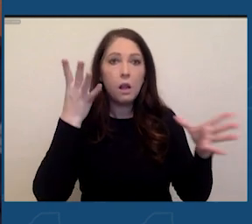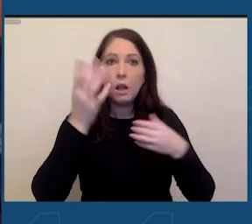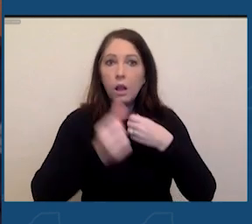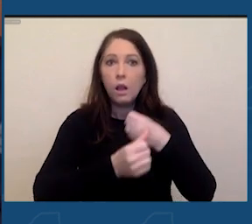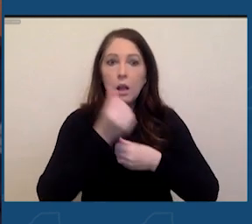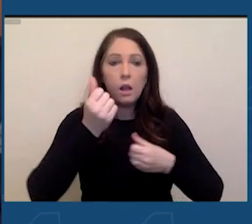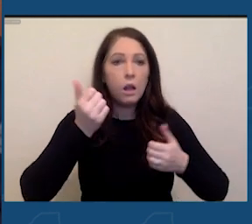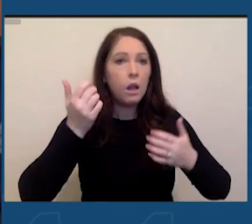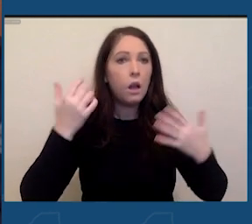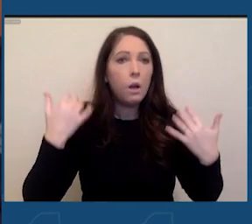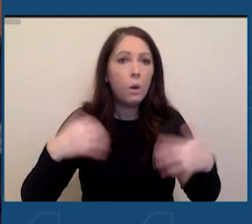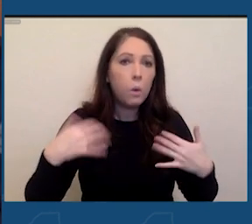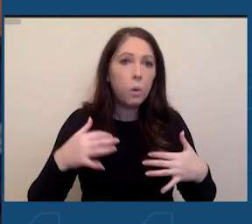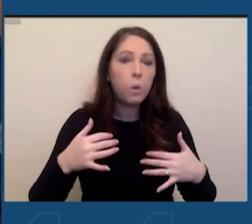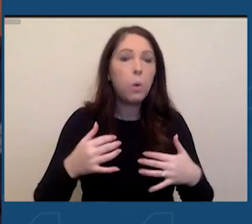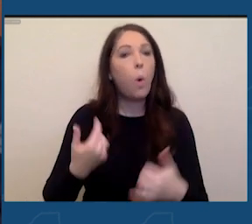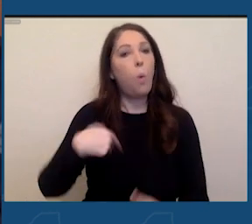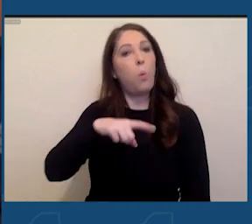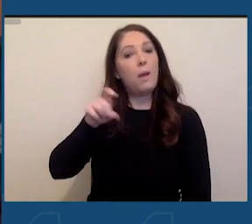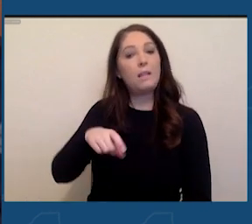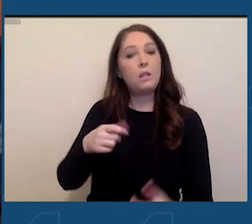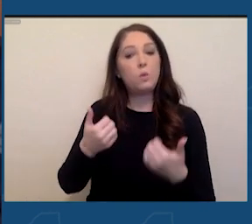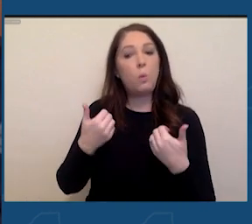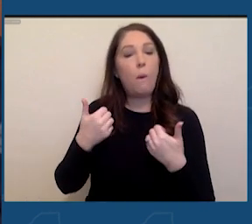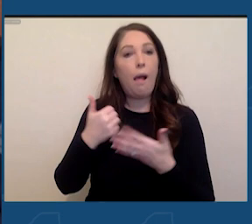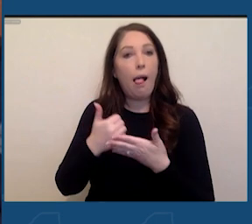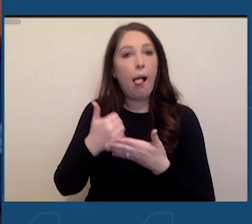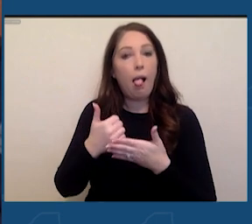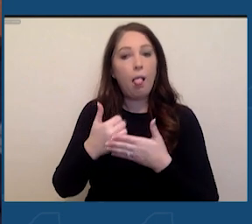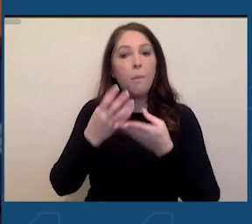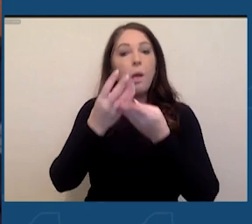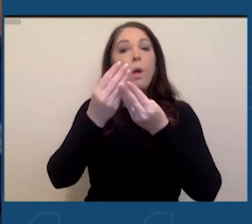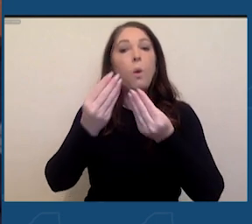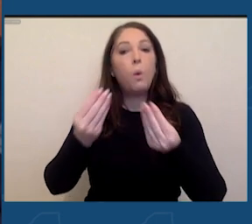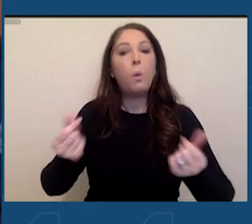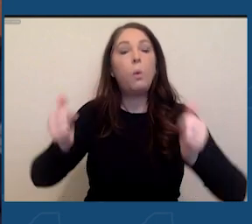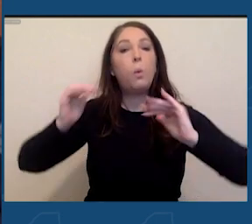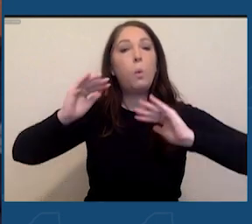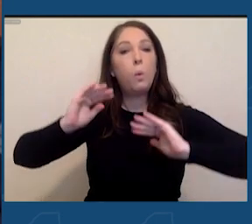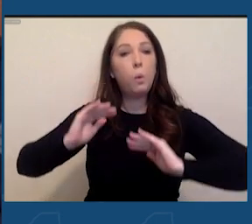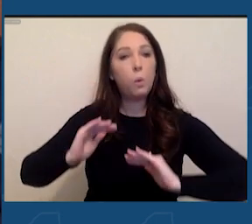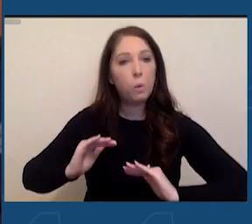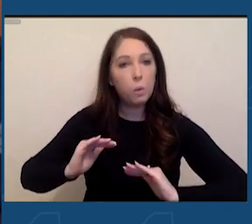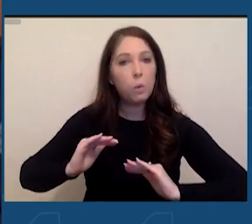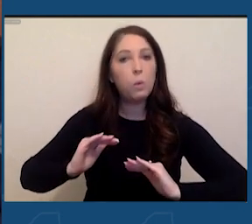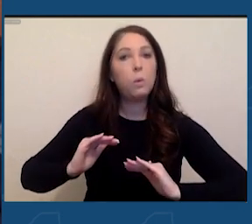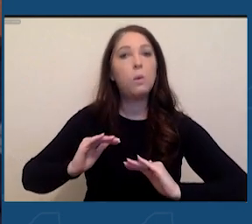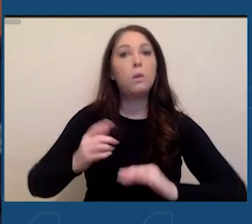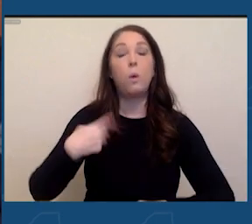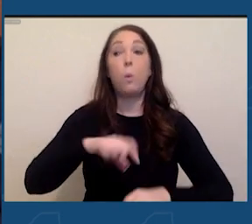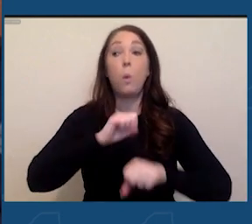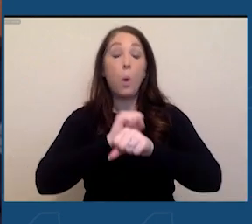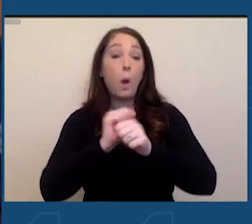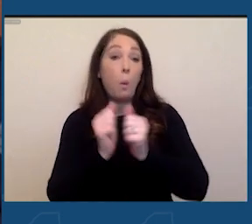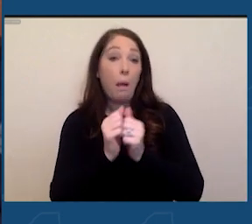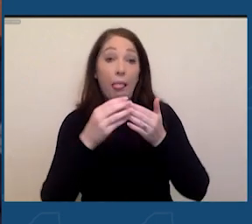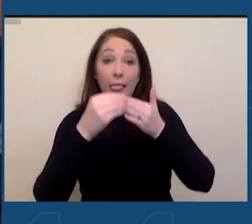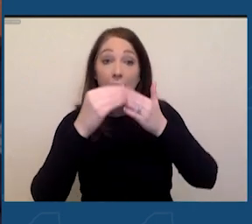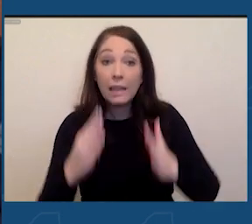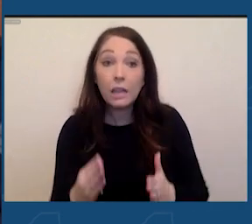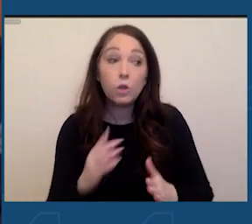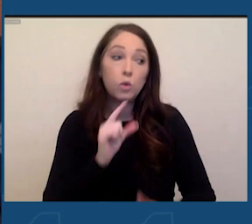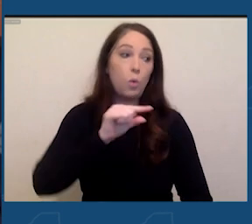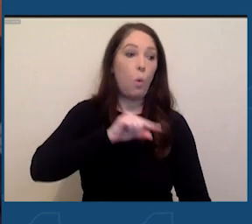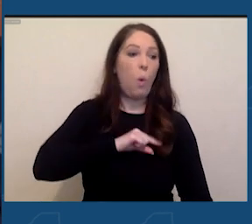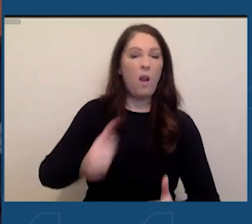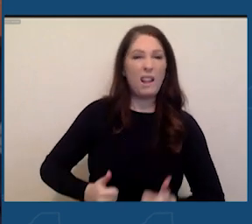diffuse them. We're working with local leaders on some of the quality of life issues in the neighborhood. So this